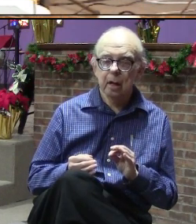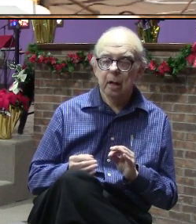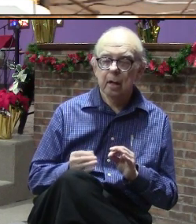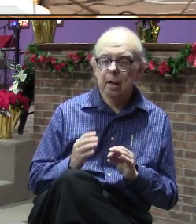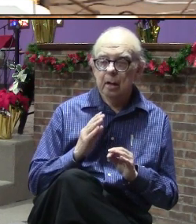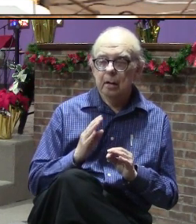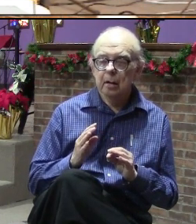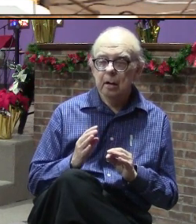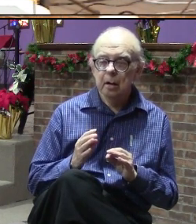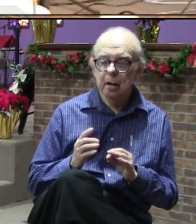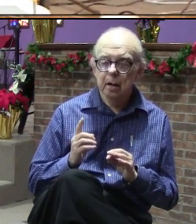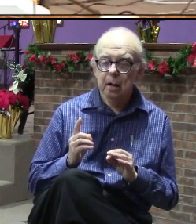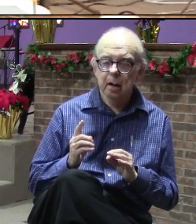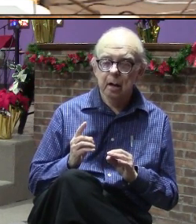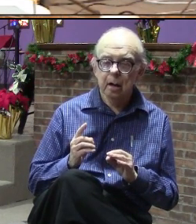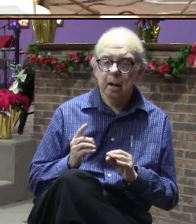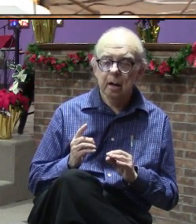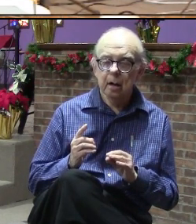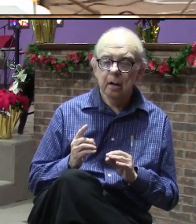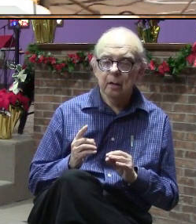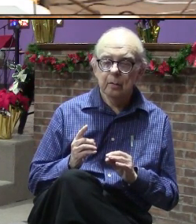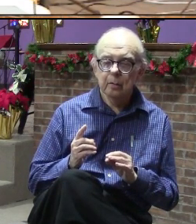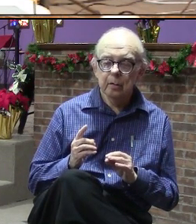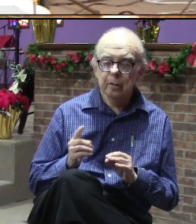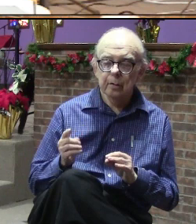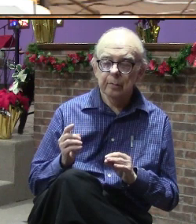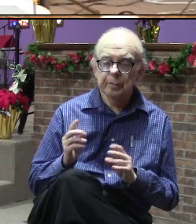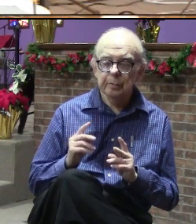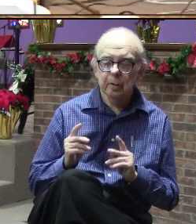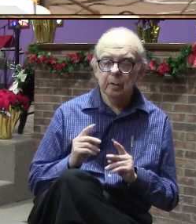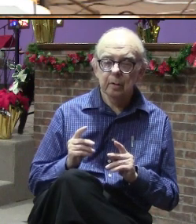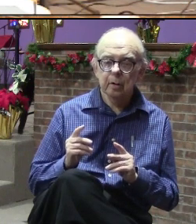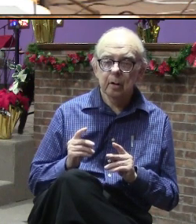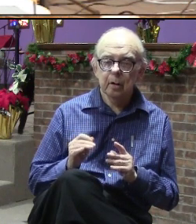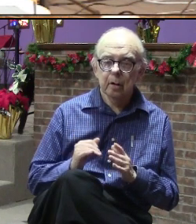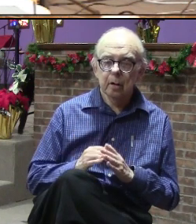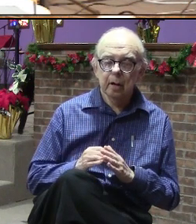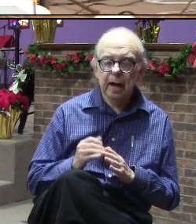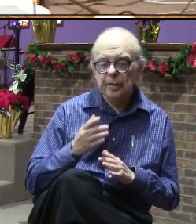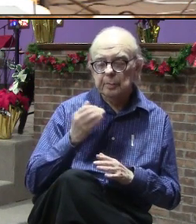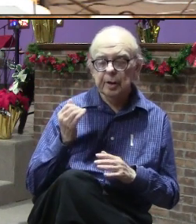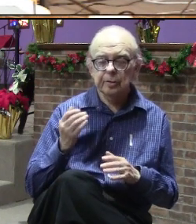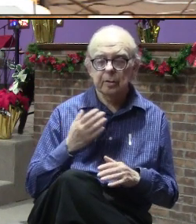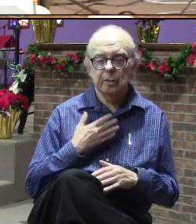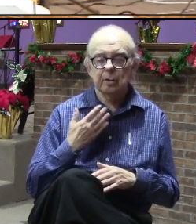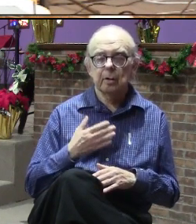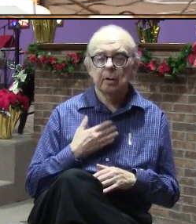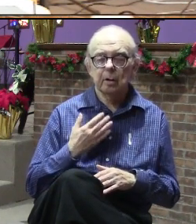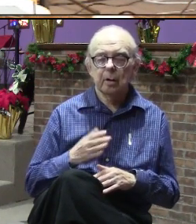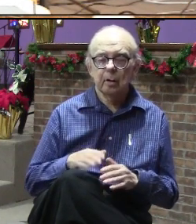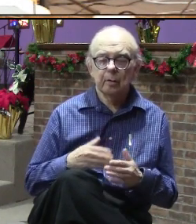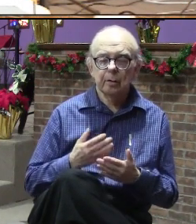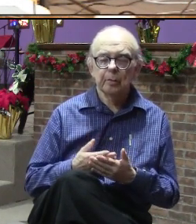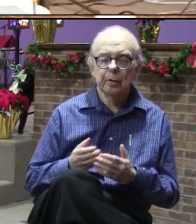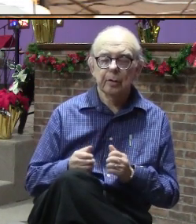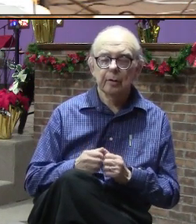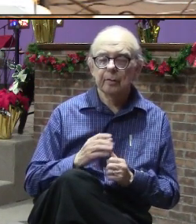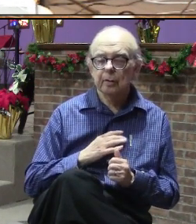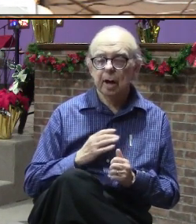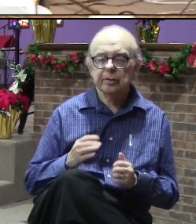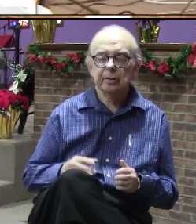we'll talk about it, is one of the people that had the greatest joy in the birth of Christ.